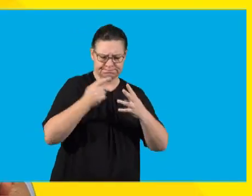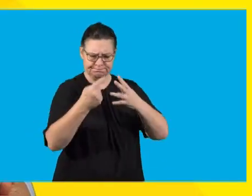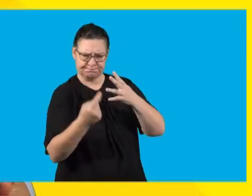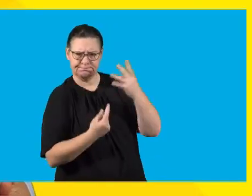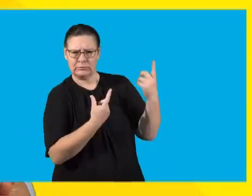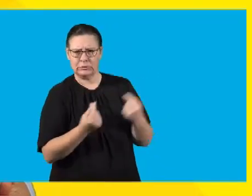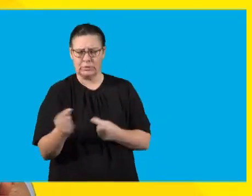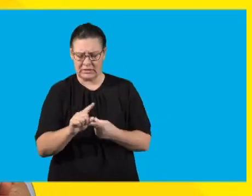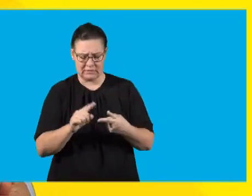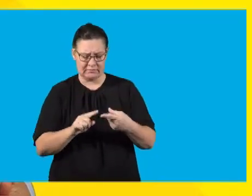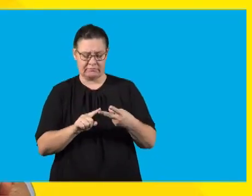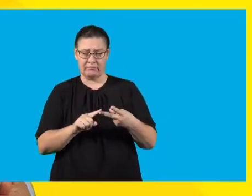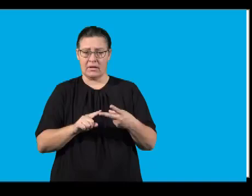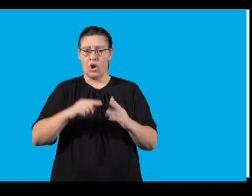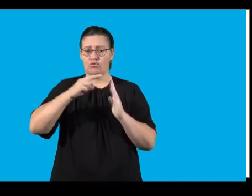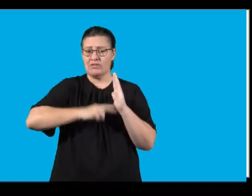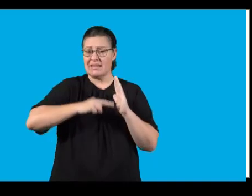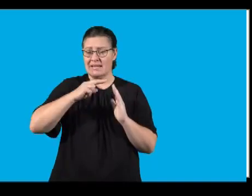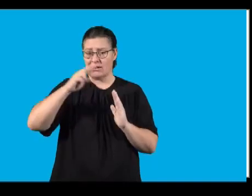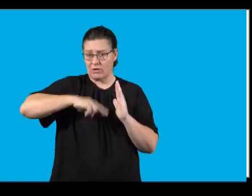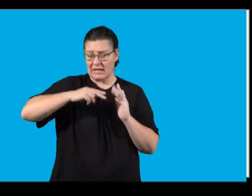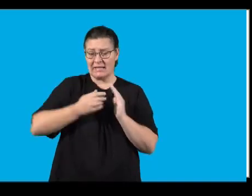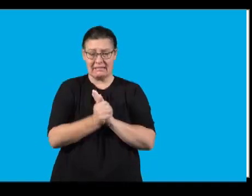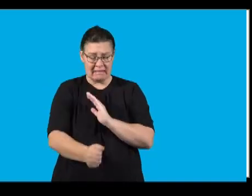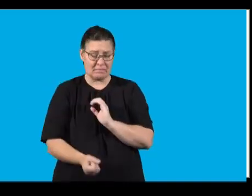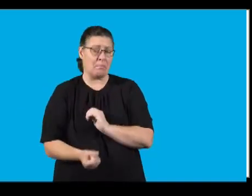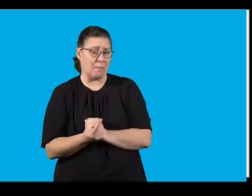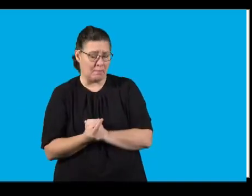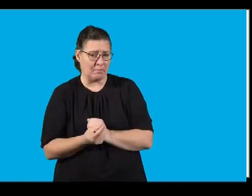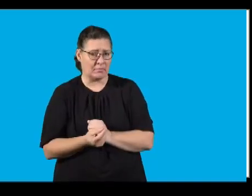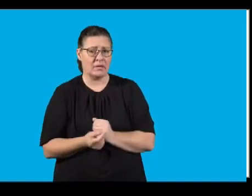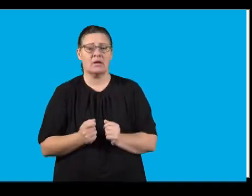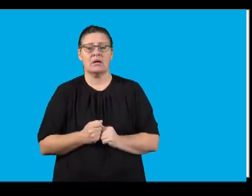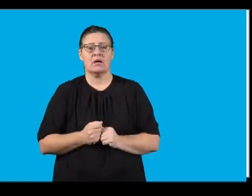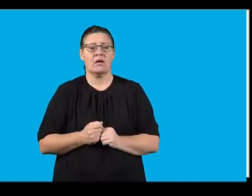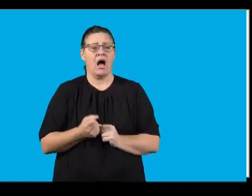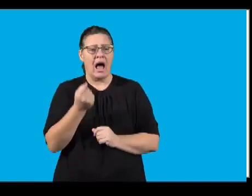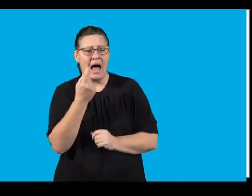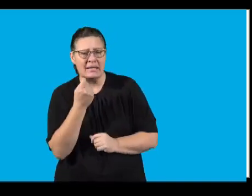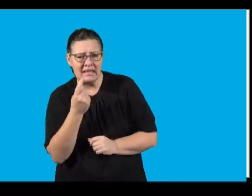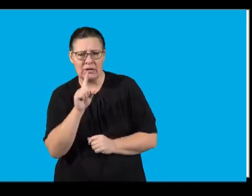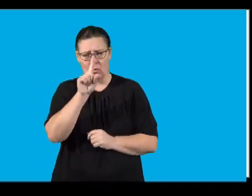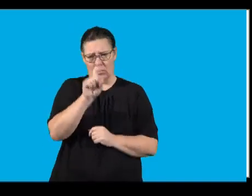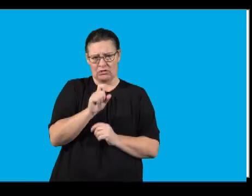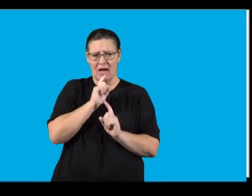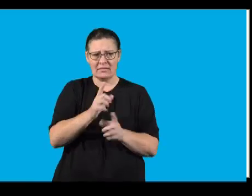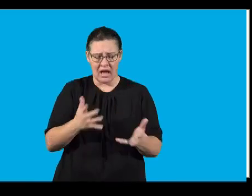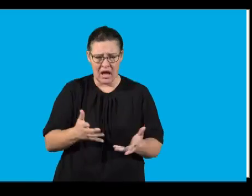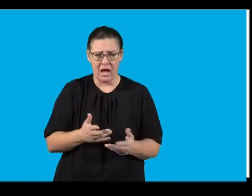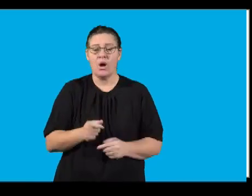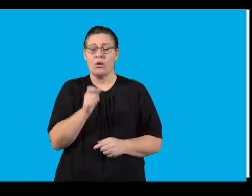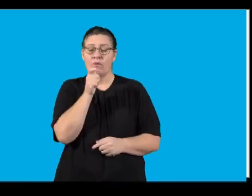do. Acquiring reading skills, recognizing and understanding interpretation questions, using the